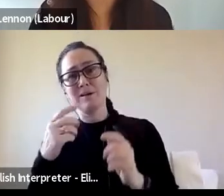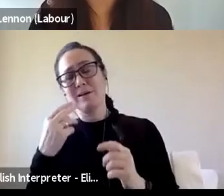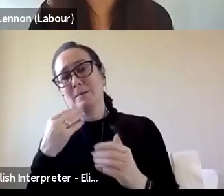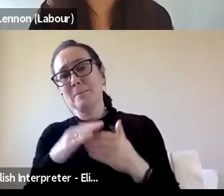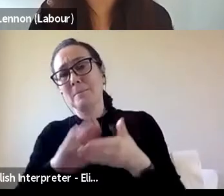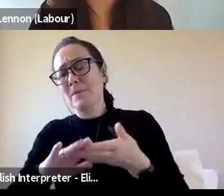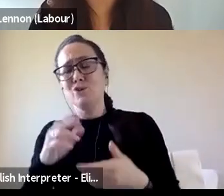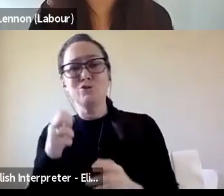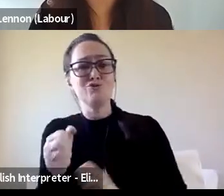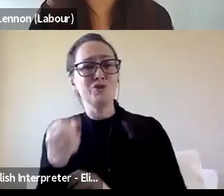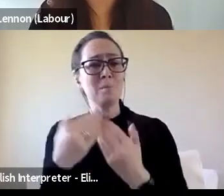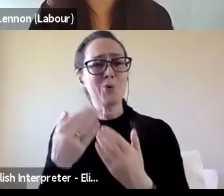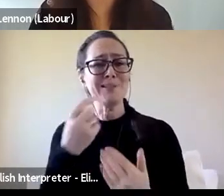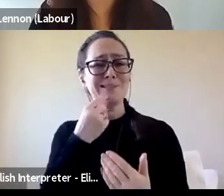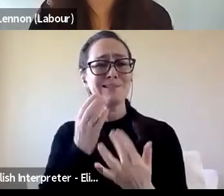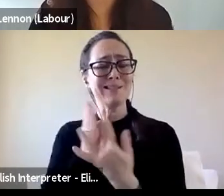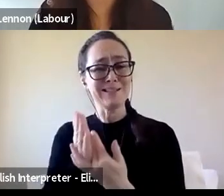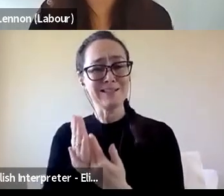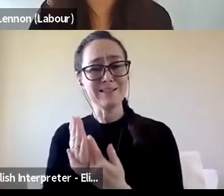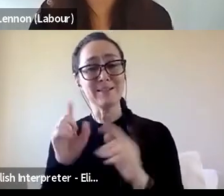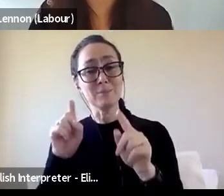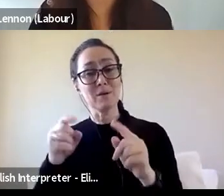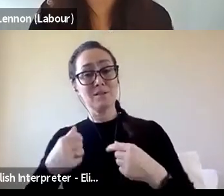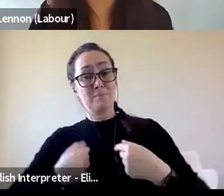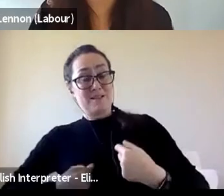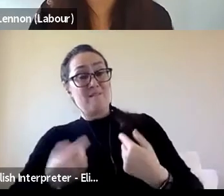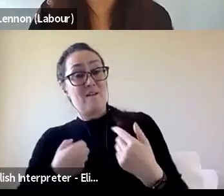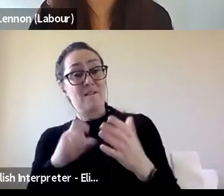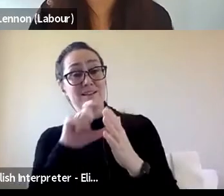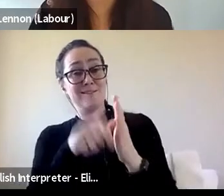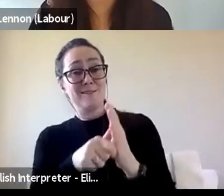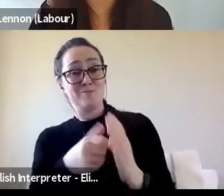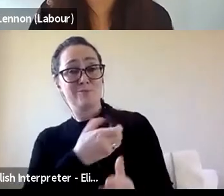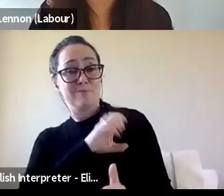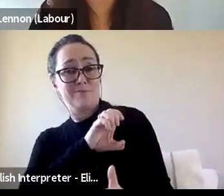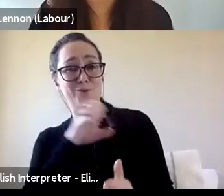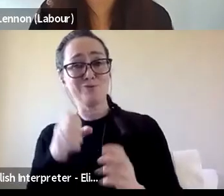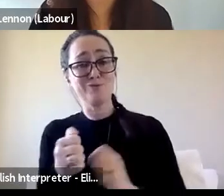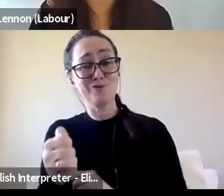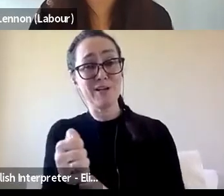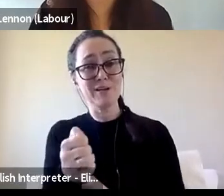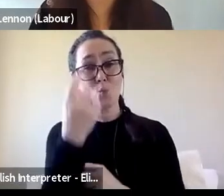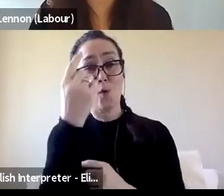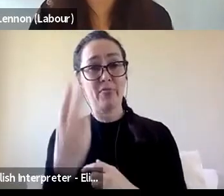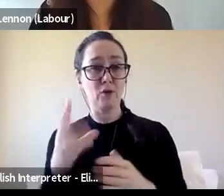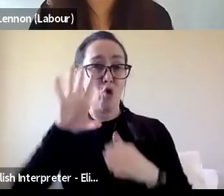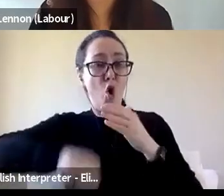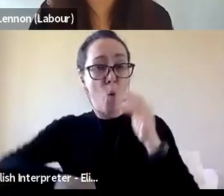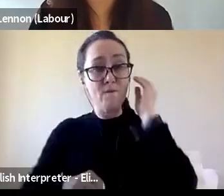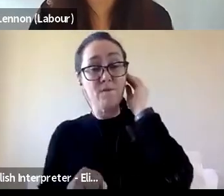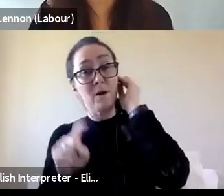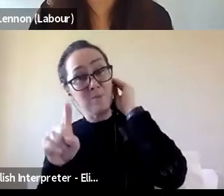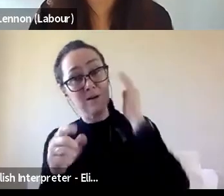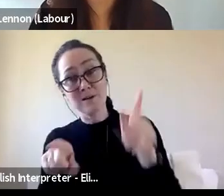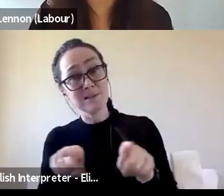appreciate more than most that even a third of a regular rail journey is quite a chunkier pip gone. I think the most important